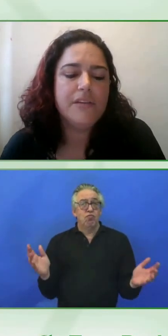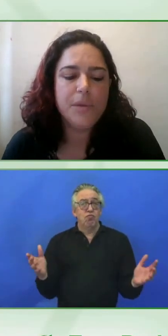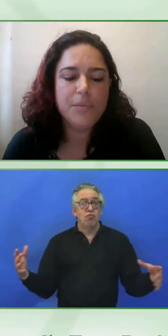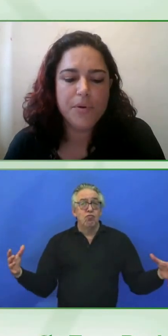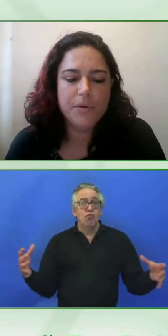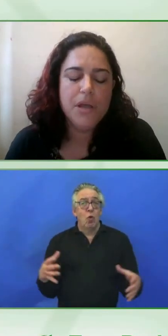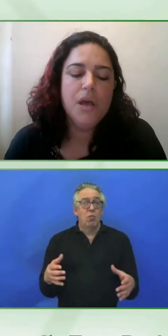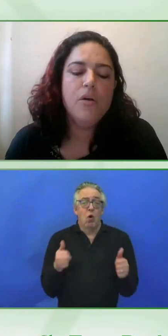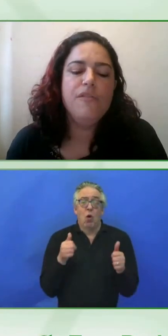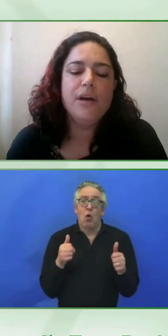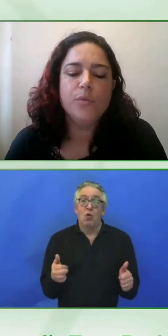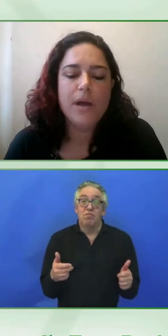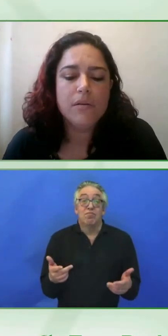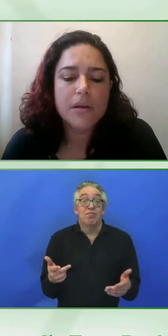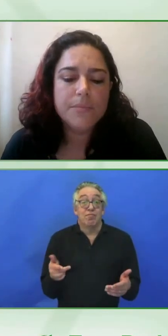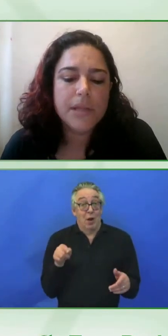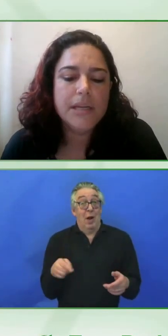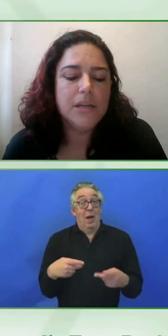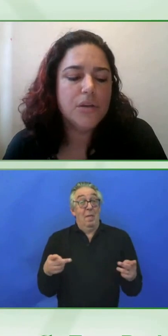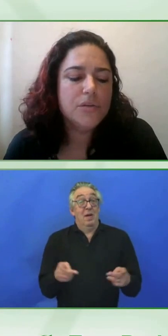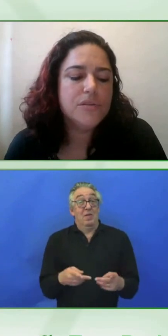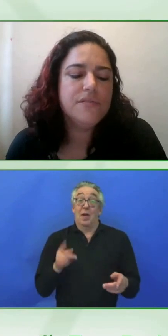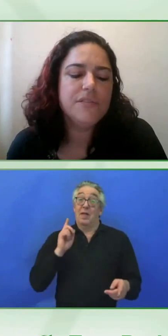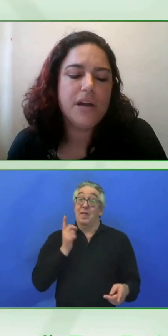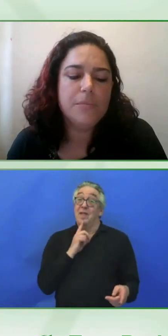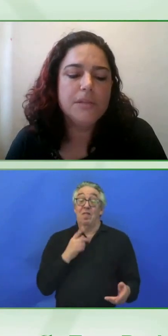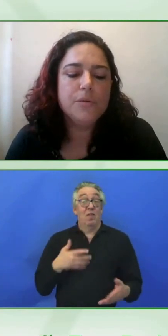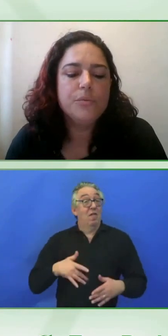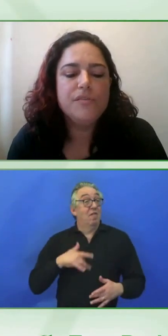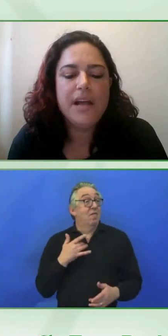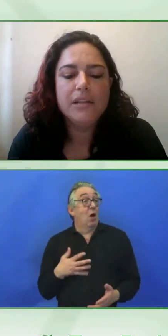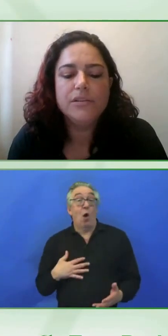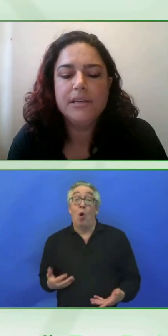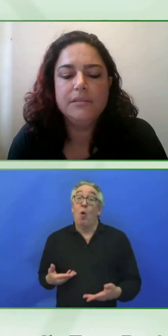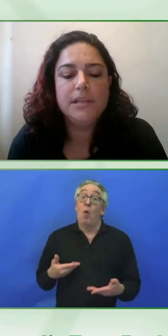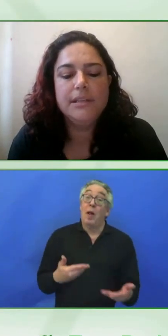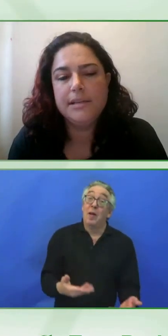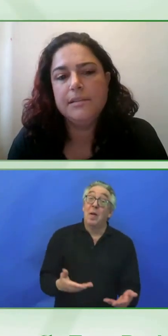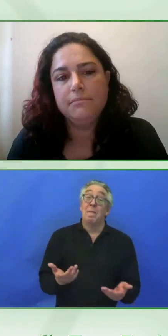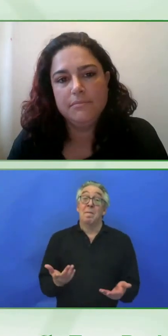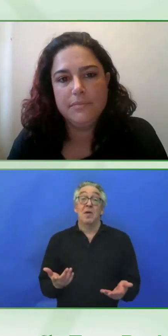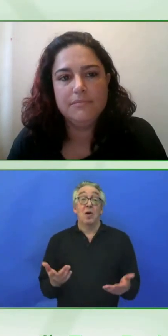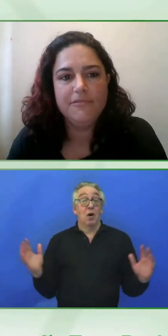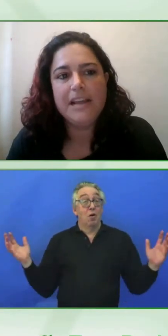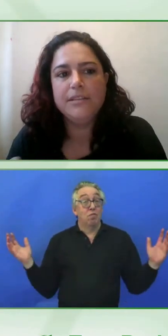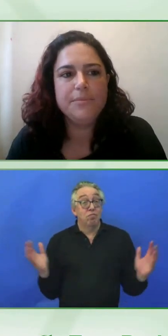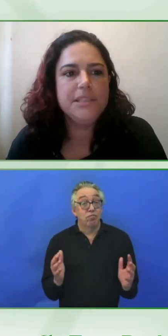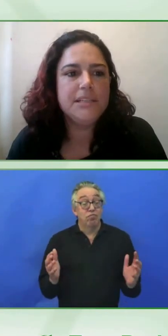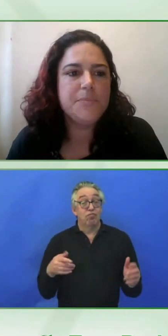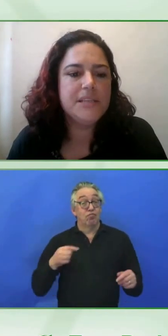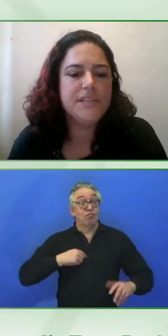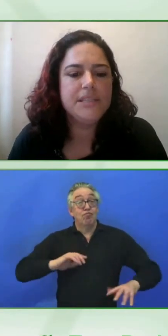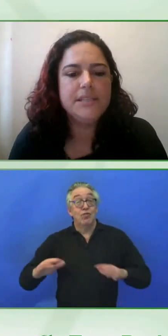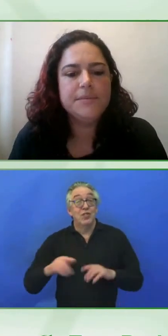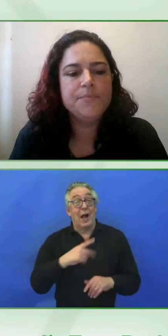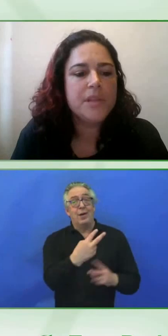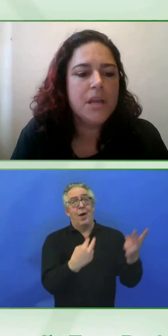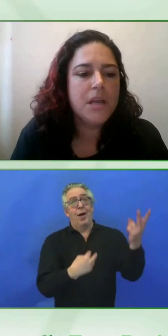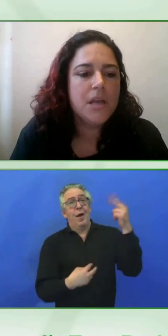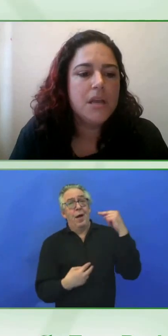deaf people who felt welcome in an inclusive environment which valued them in their